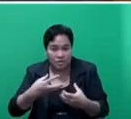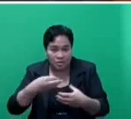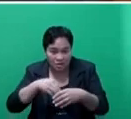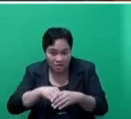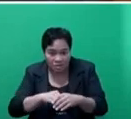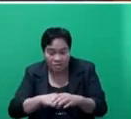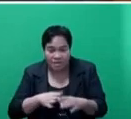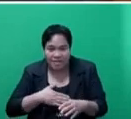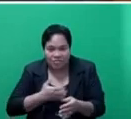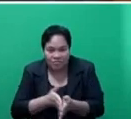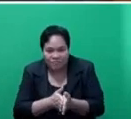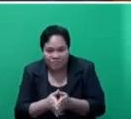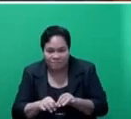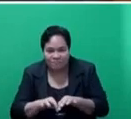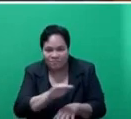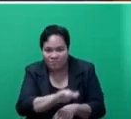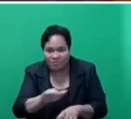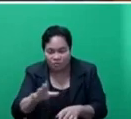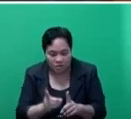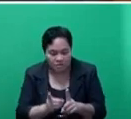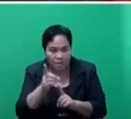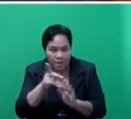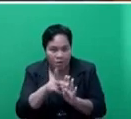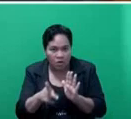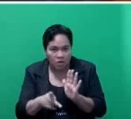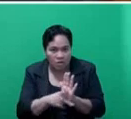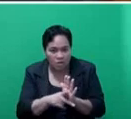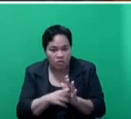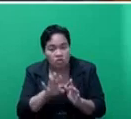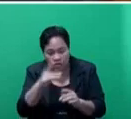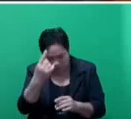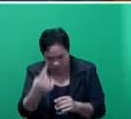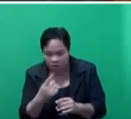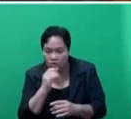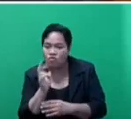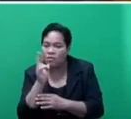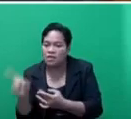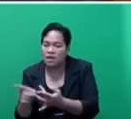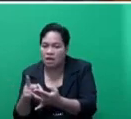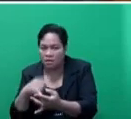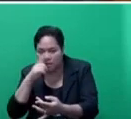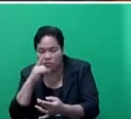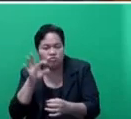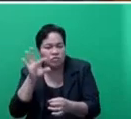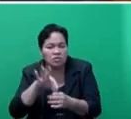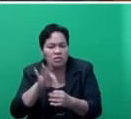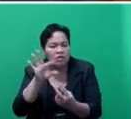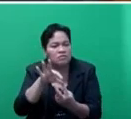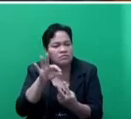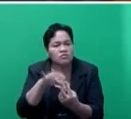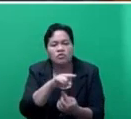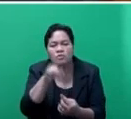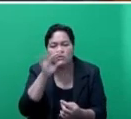articulating interests, developing policies that provide voice and choice, selecting candidates for elected